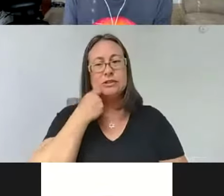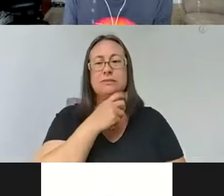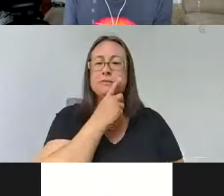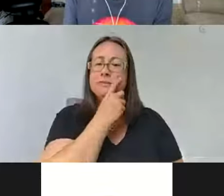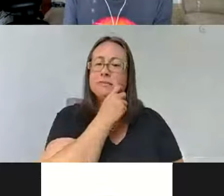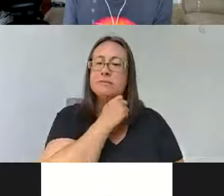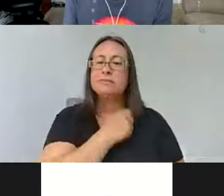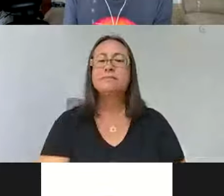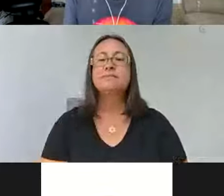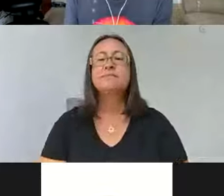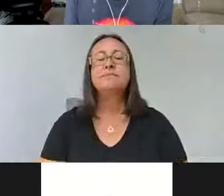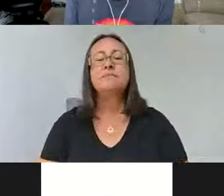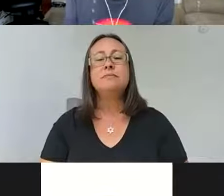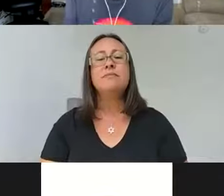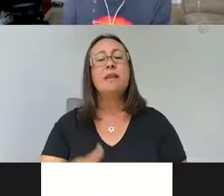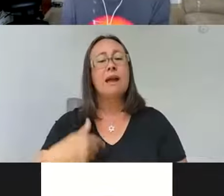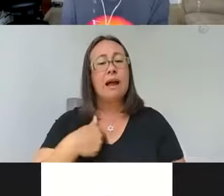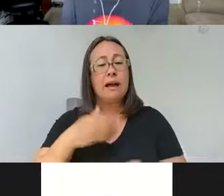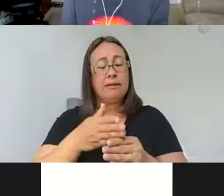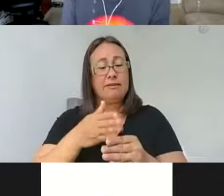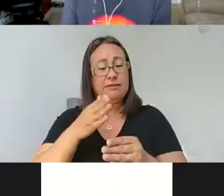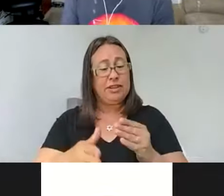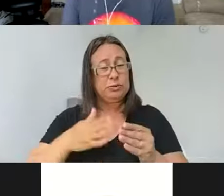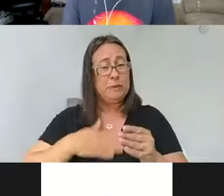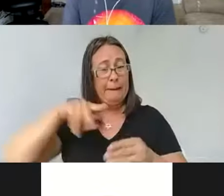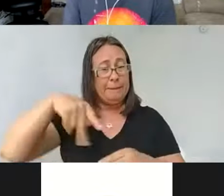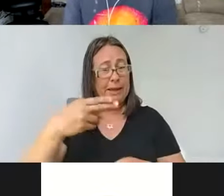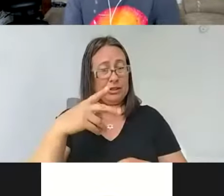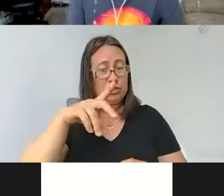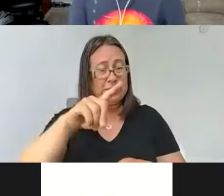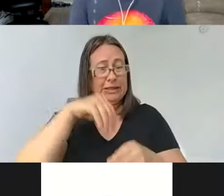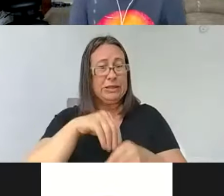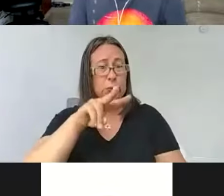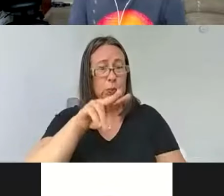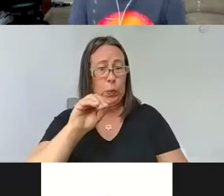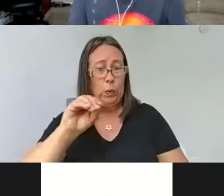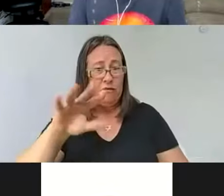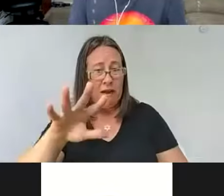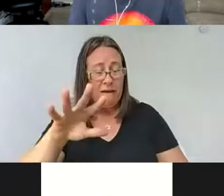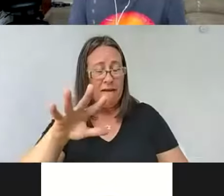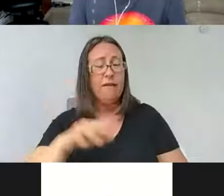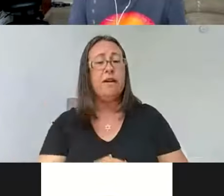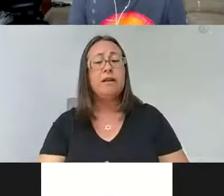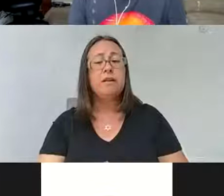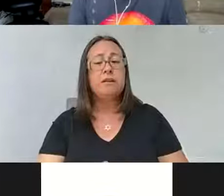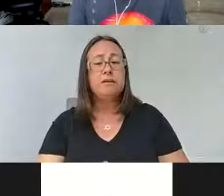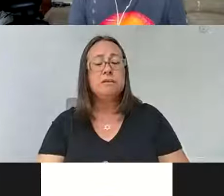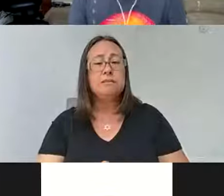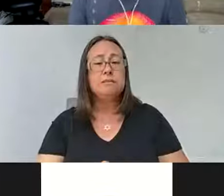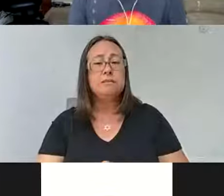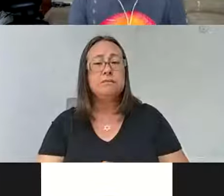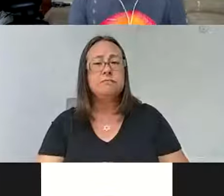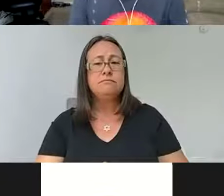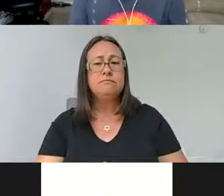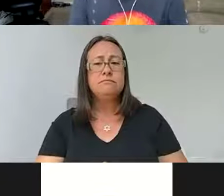And so, I finished my PhD in 2005, and I didn't